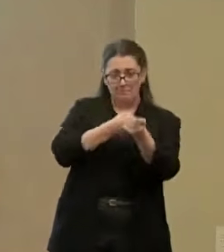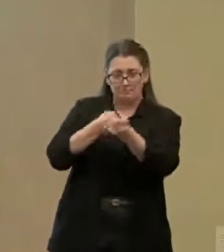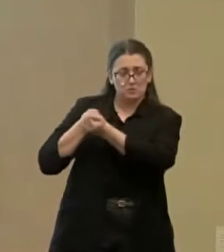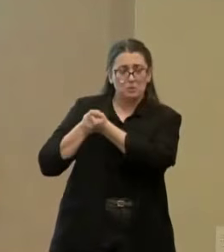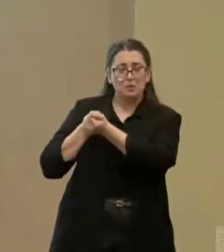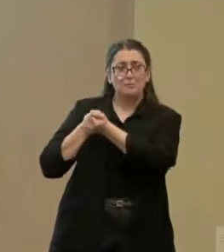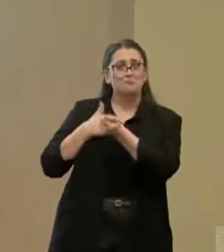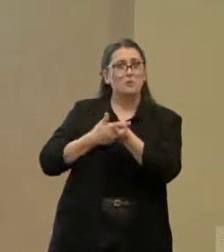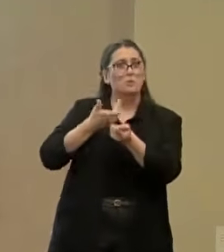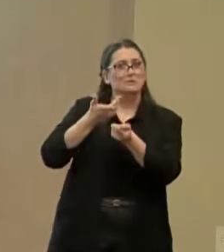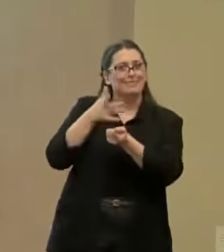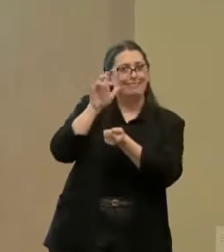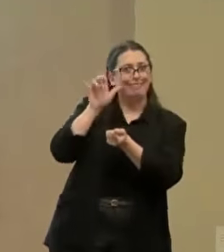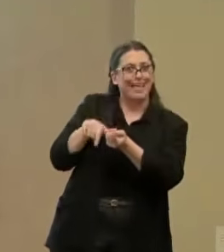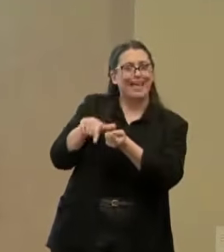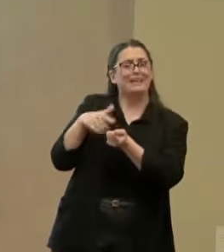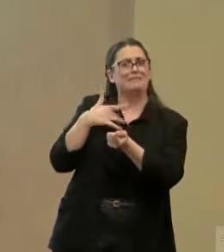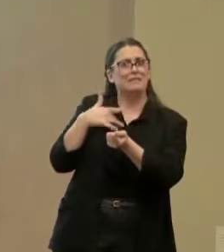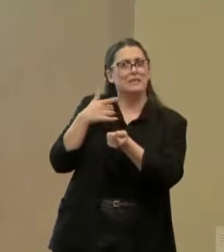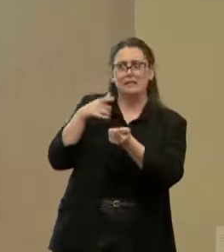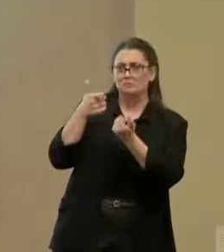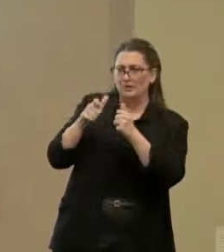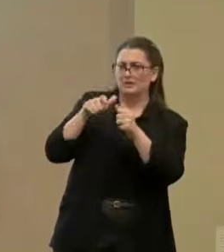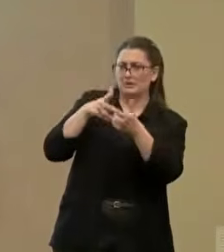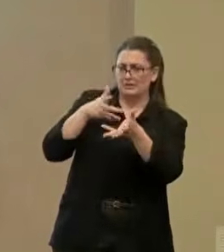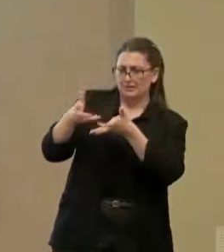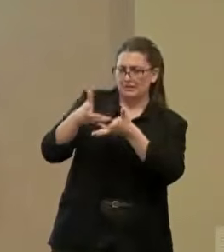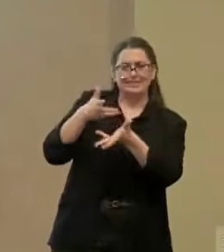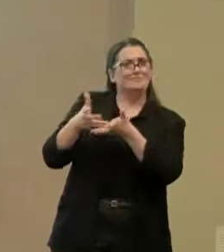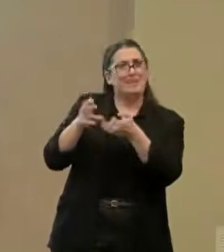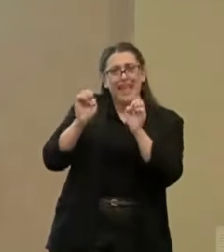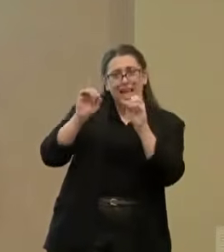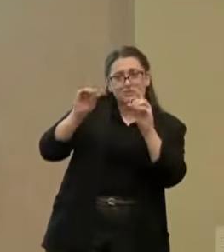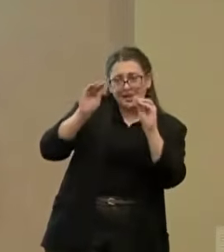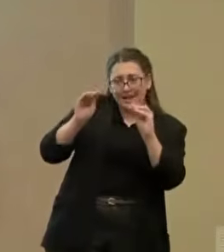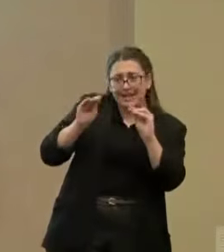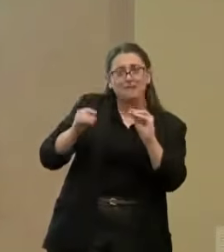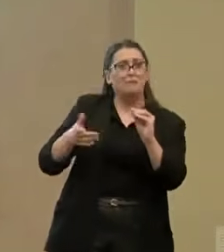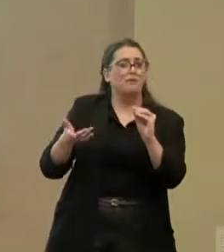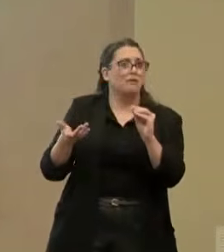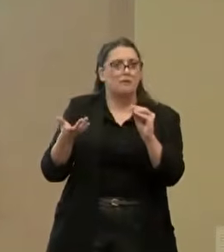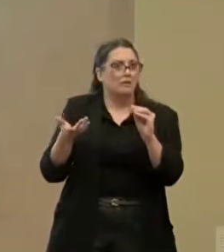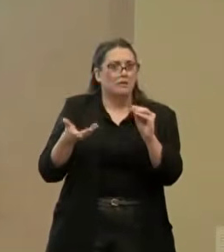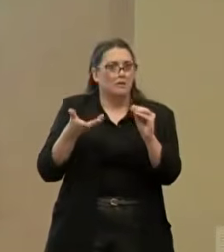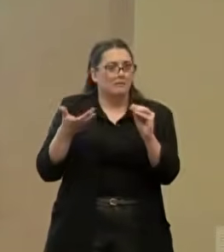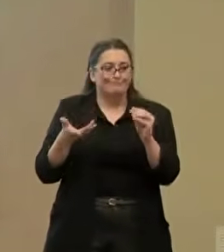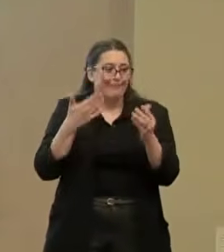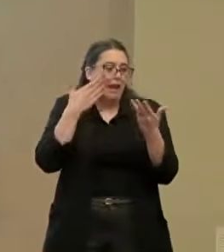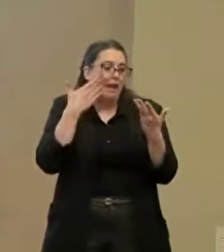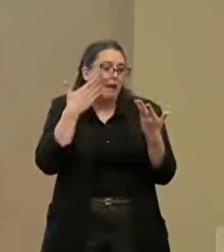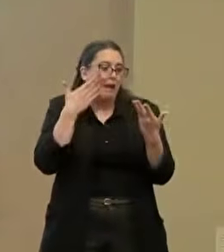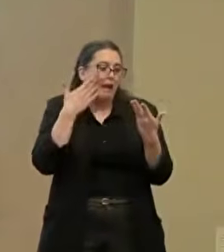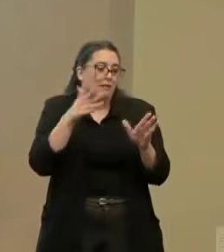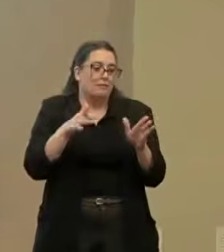leader. So I think it's more that piece, and like, I don't know, I guess just educating and continuing to, I don't know,